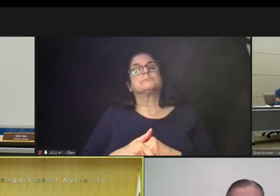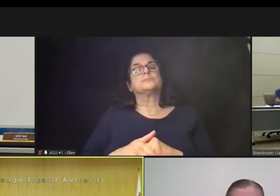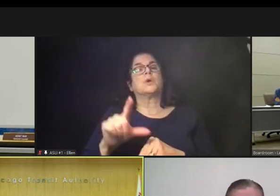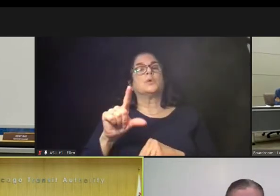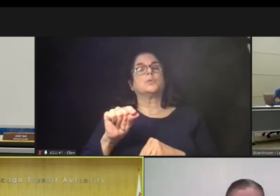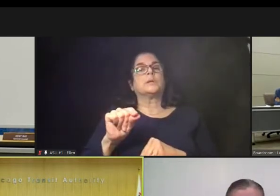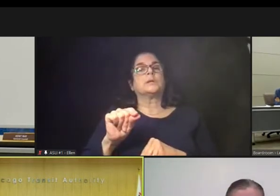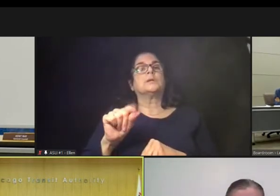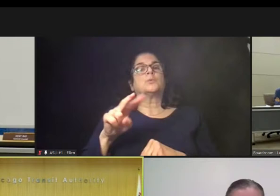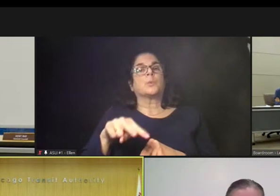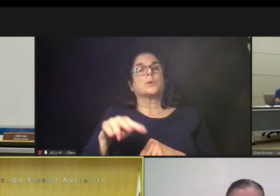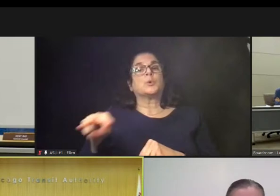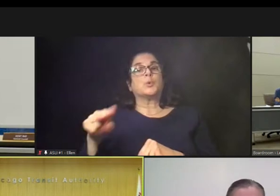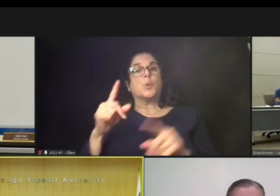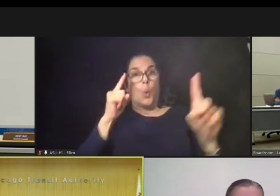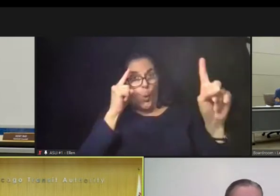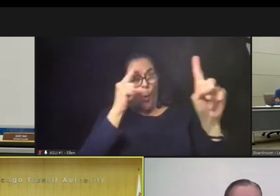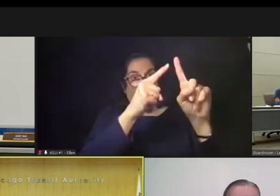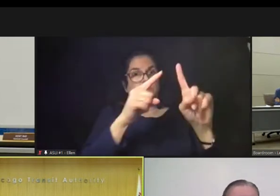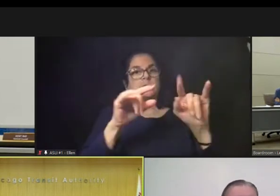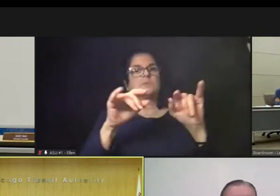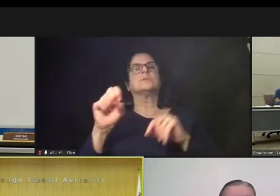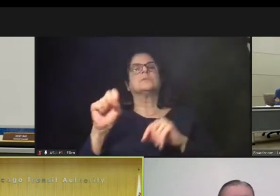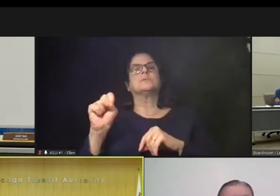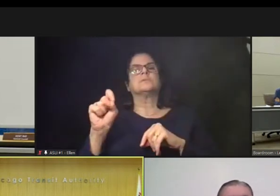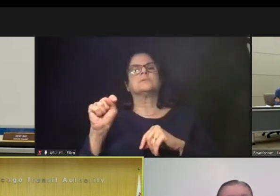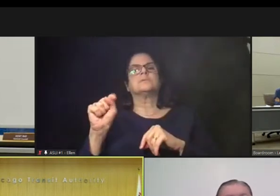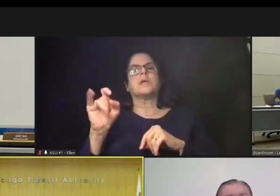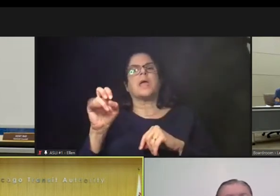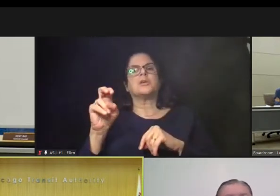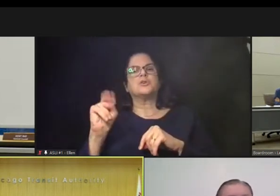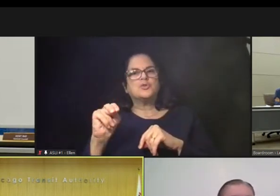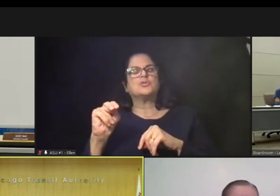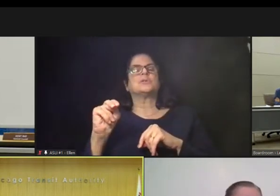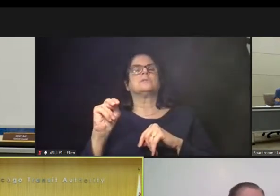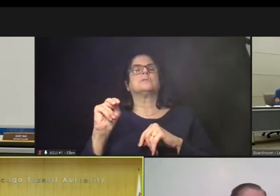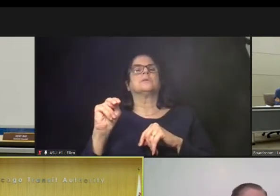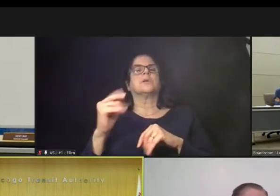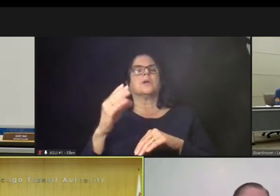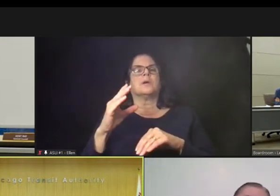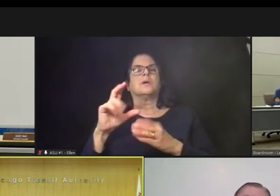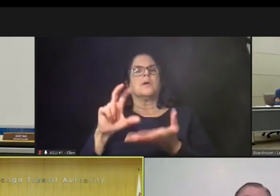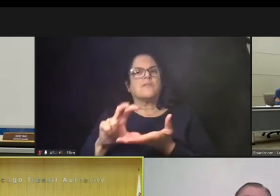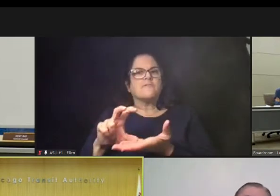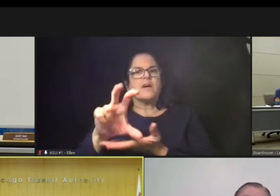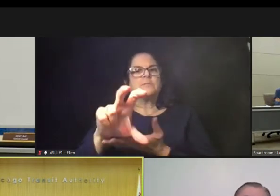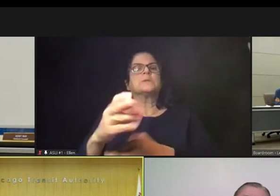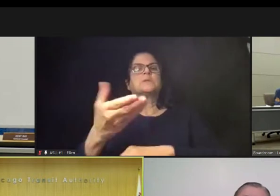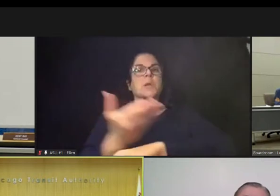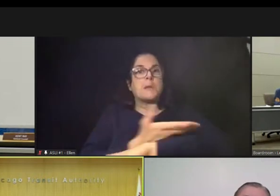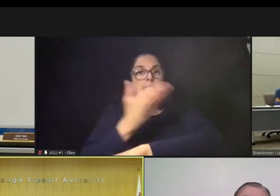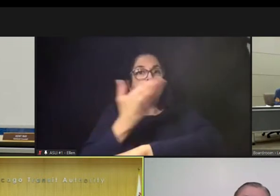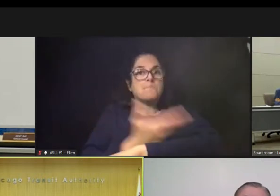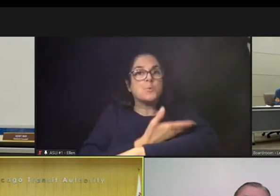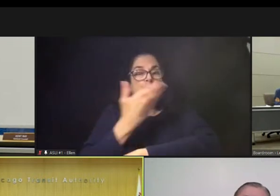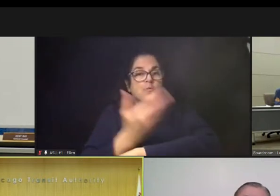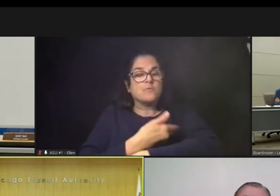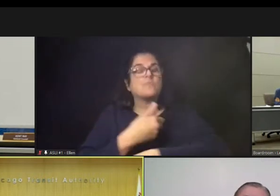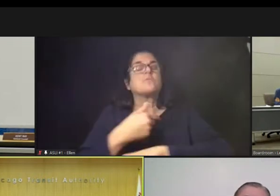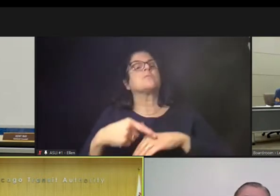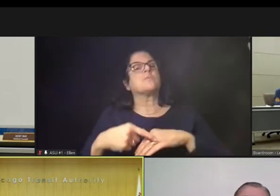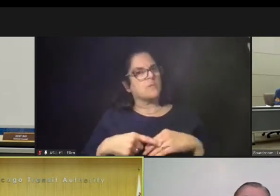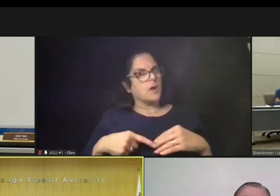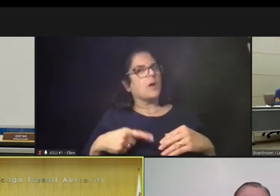2022 goals for station improvements and investments under our Refresh and Renew program. And I would like to update you with updated numbers